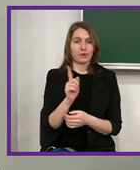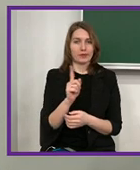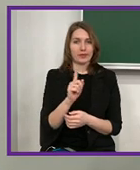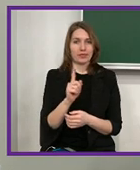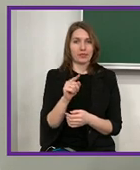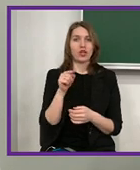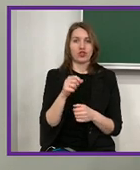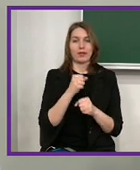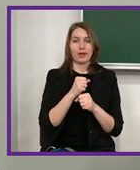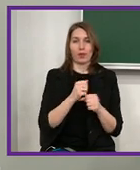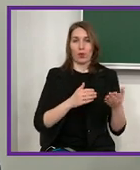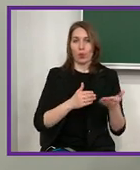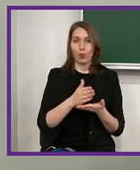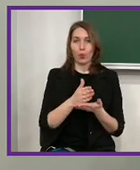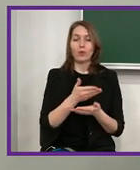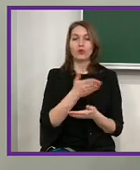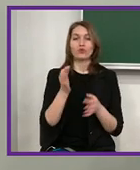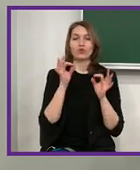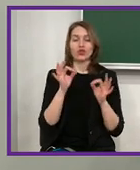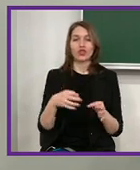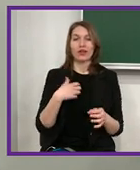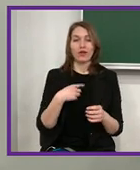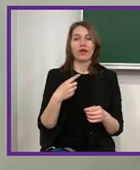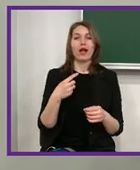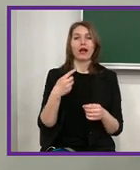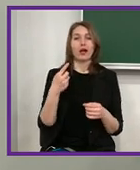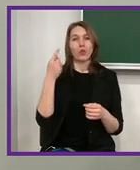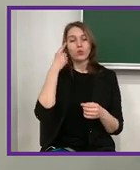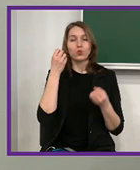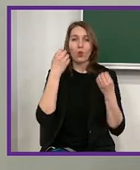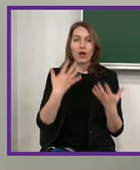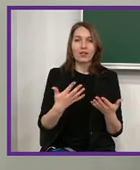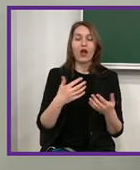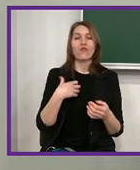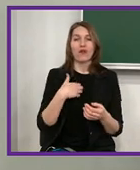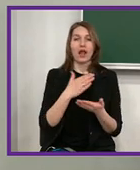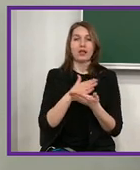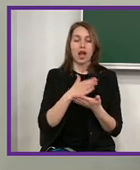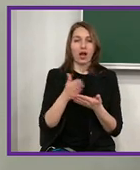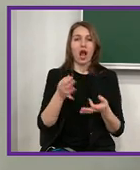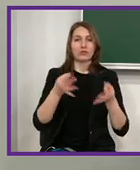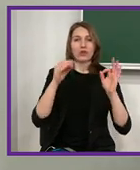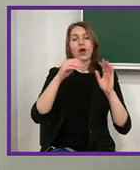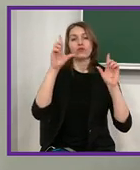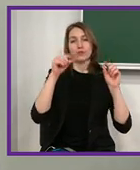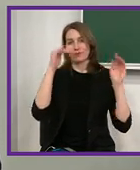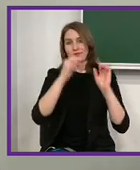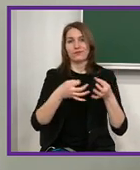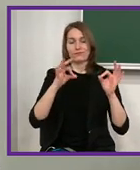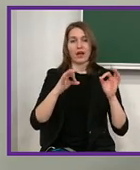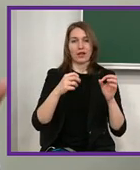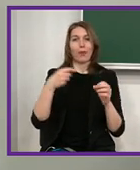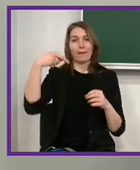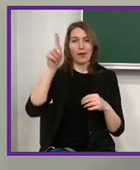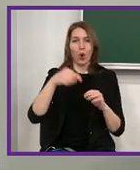business because there are potentially quite severe risks associated with it. Maybe you're in an operating context where there are challenges associated with